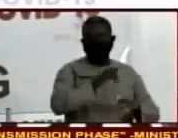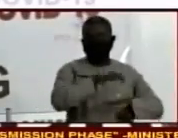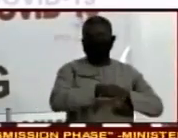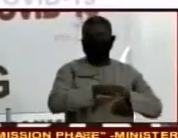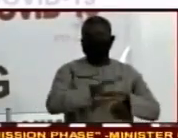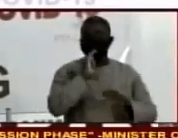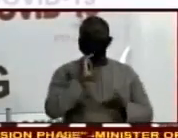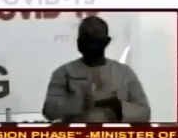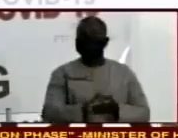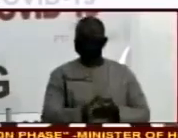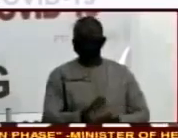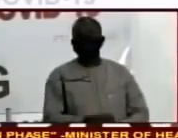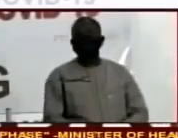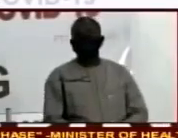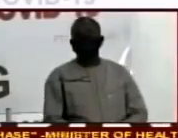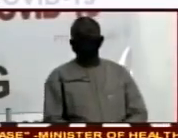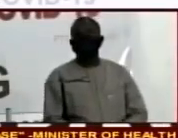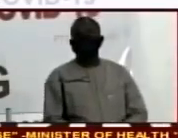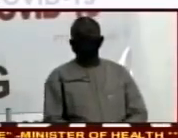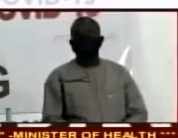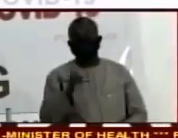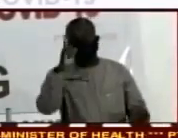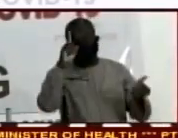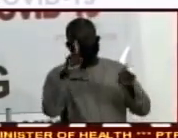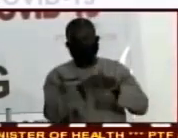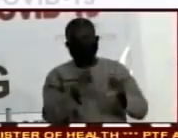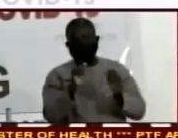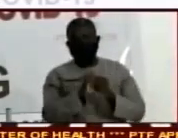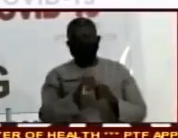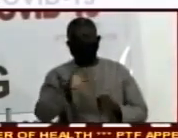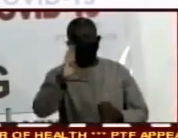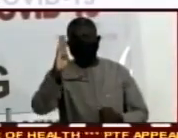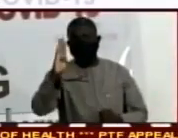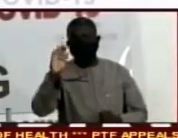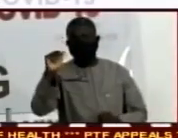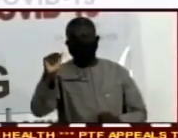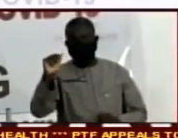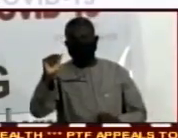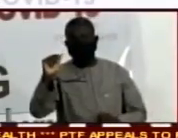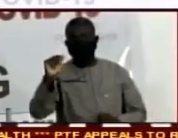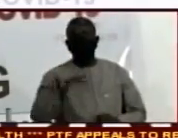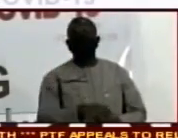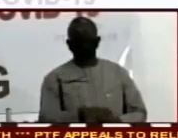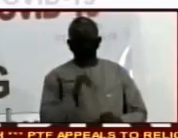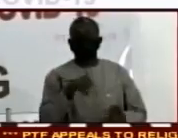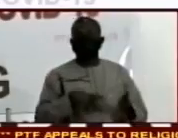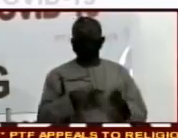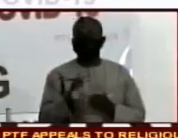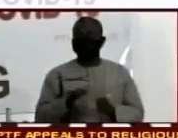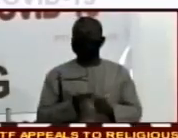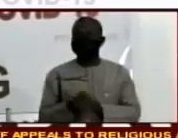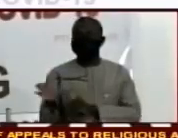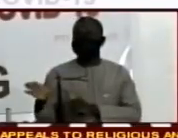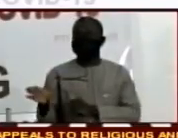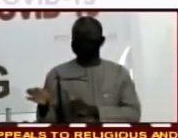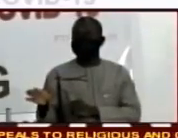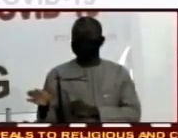that our agreement with British Airways is that it will be paid fully by